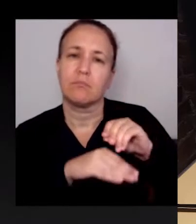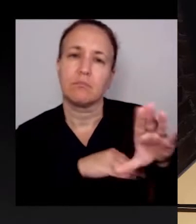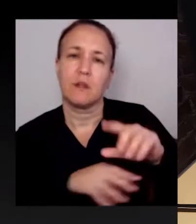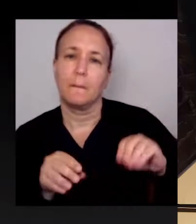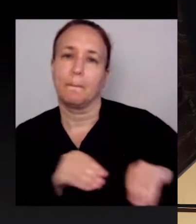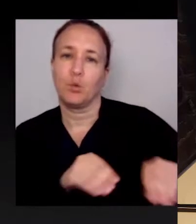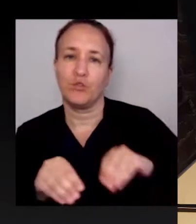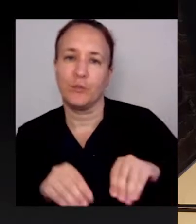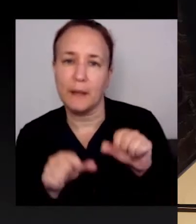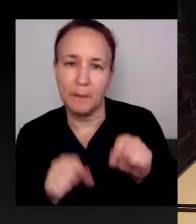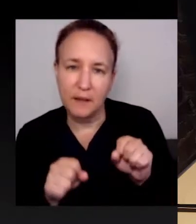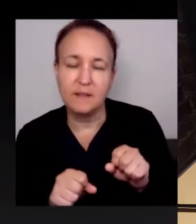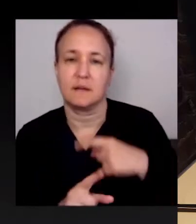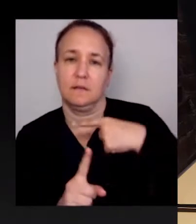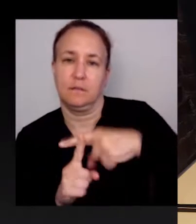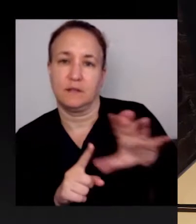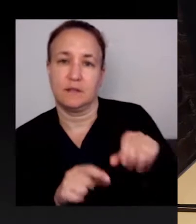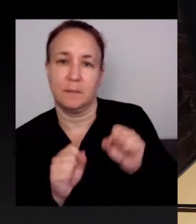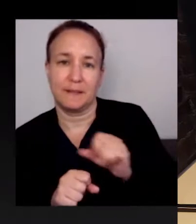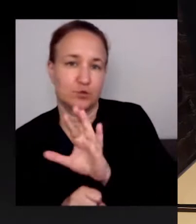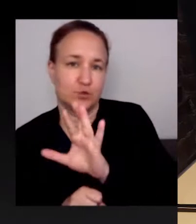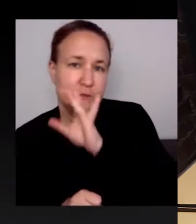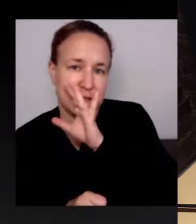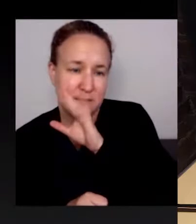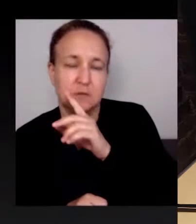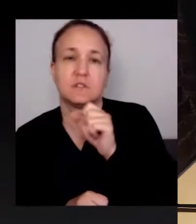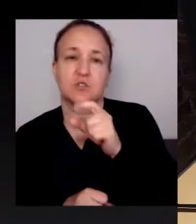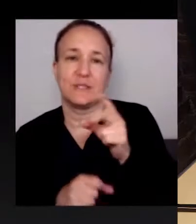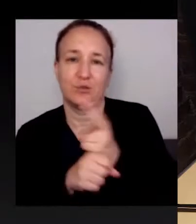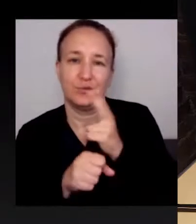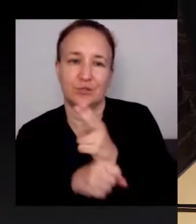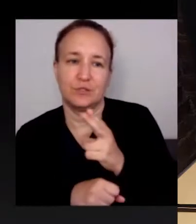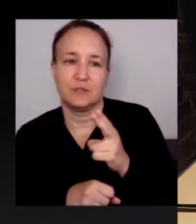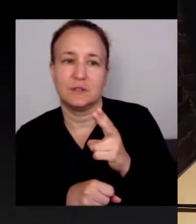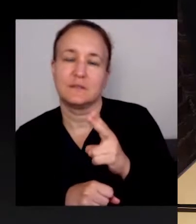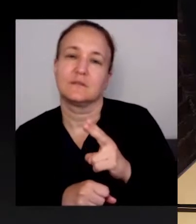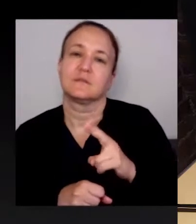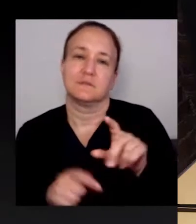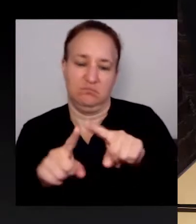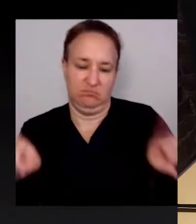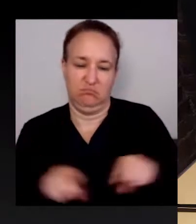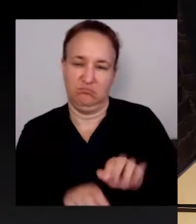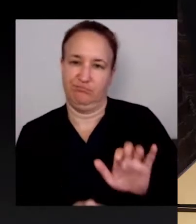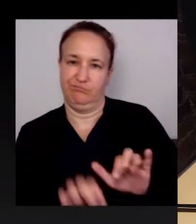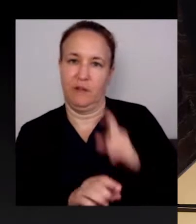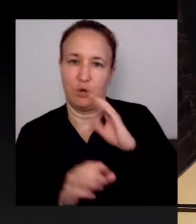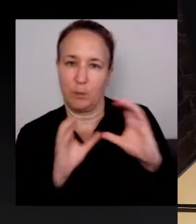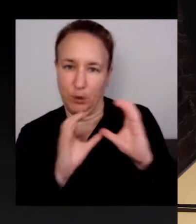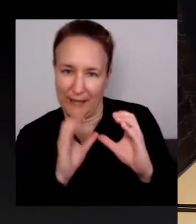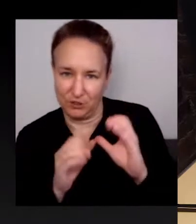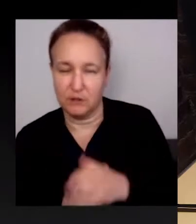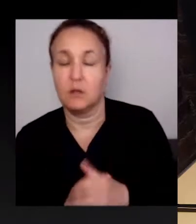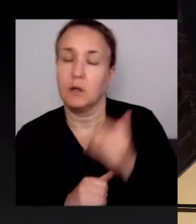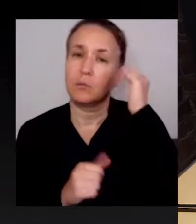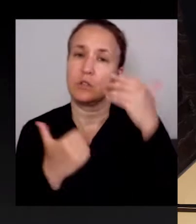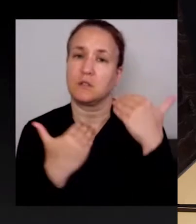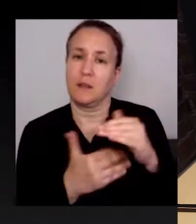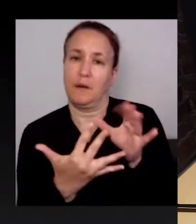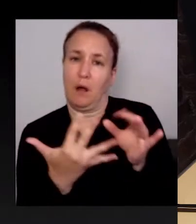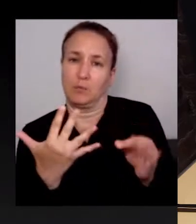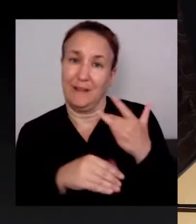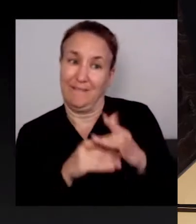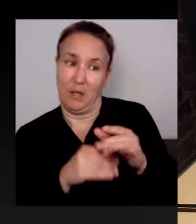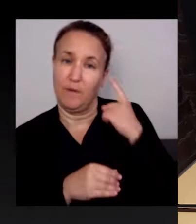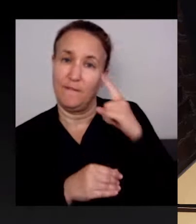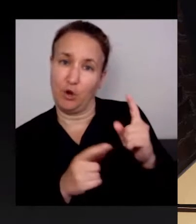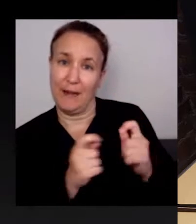abilities as well as his ability to speak, so he uses an iTyper to communicate. Because of the limited options available to him for adaptive